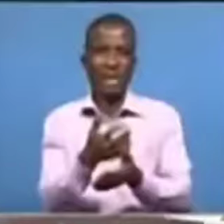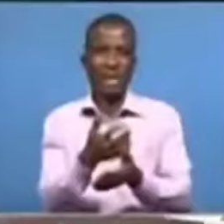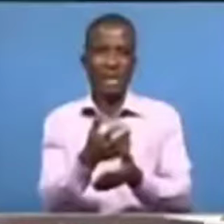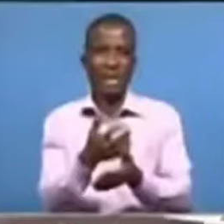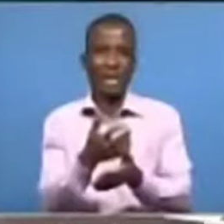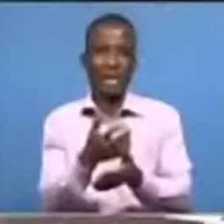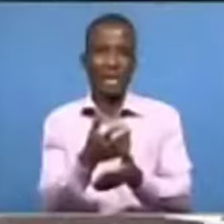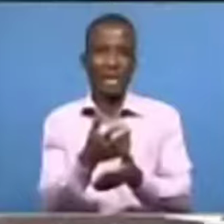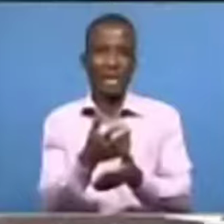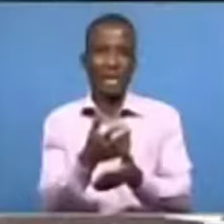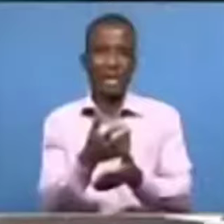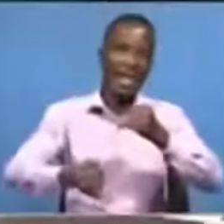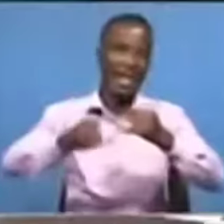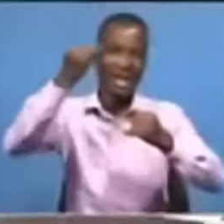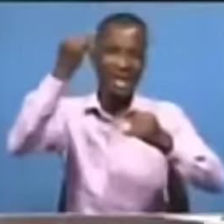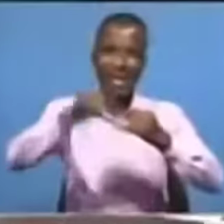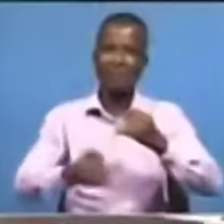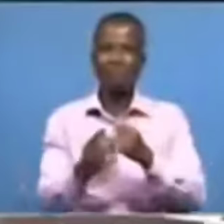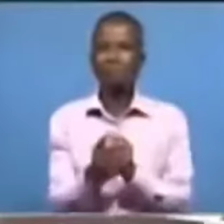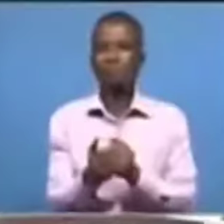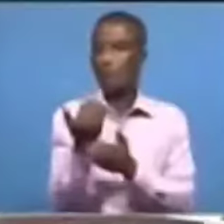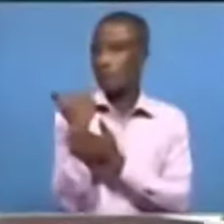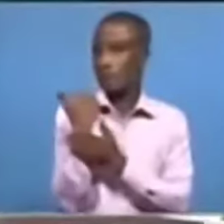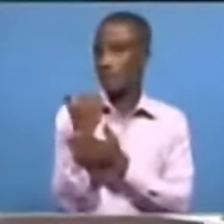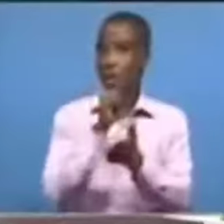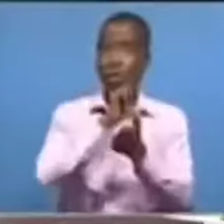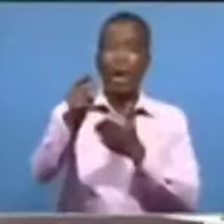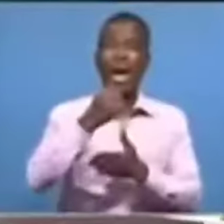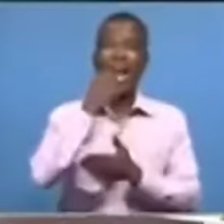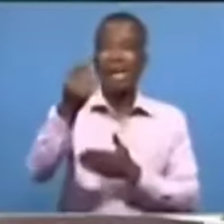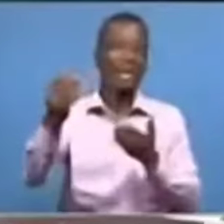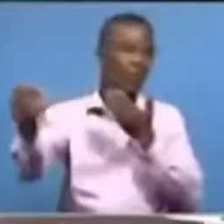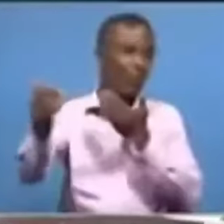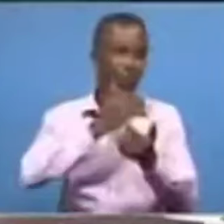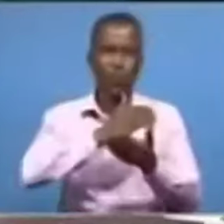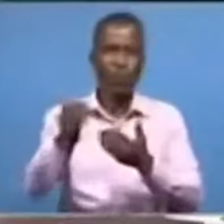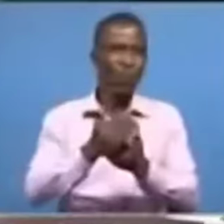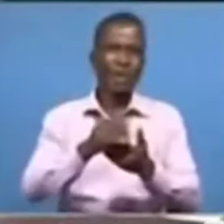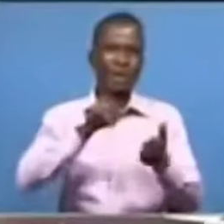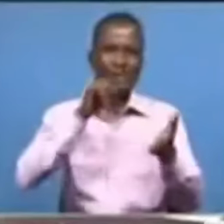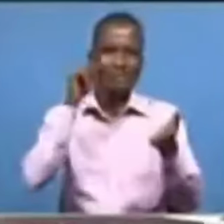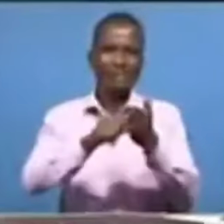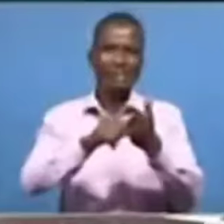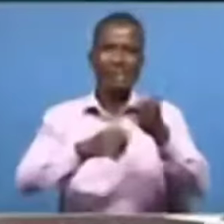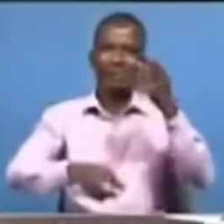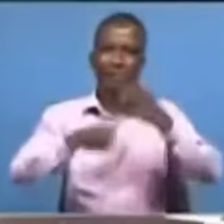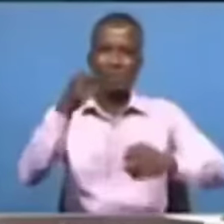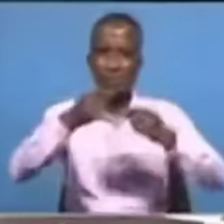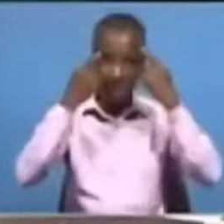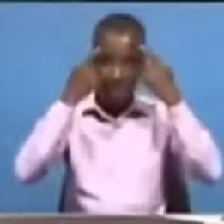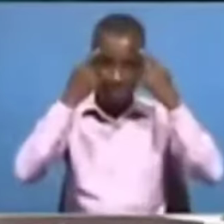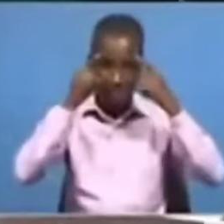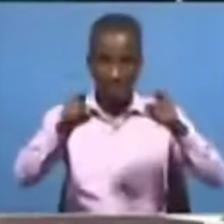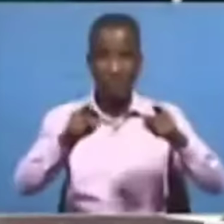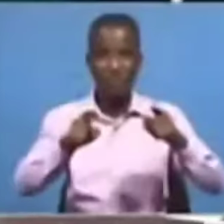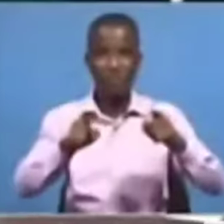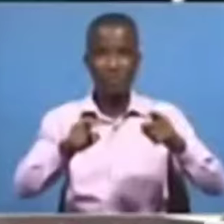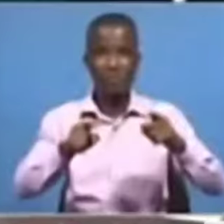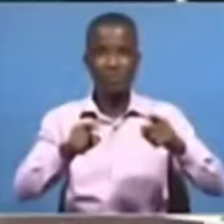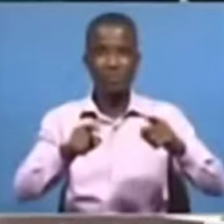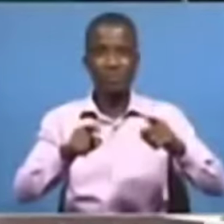say finally, like I said last week, that no matter how this case will go, no matter how the decision